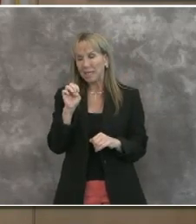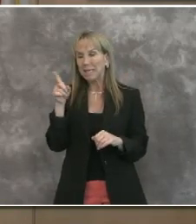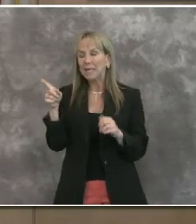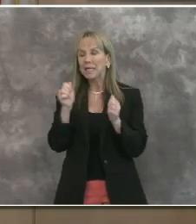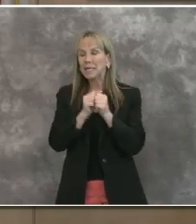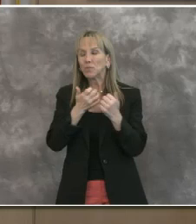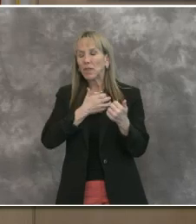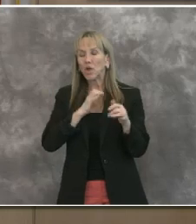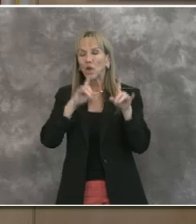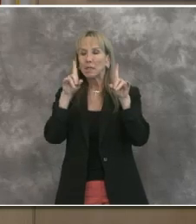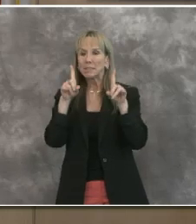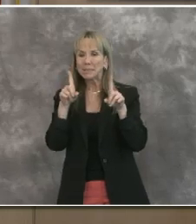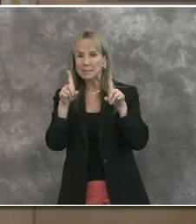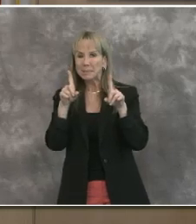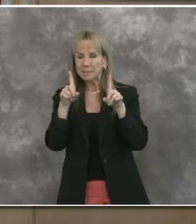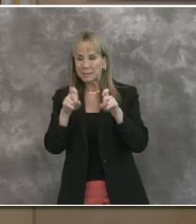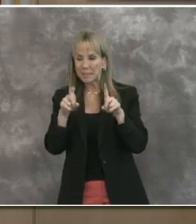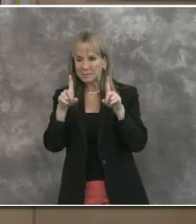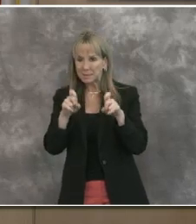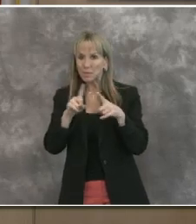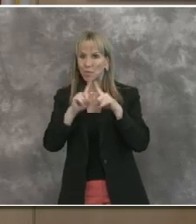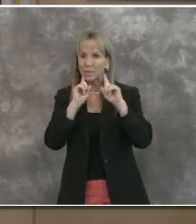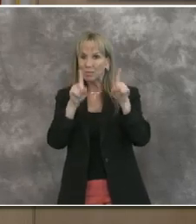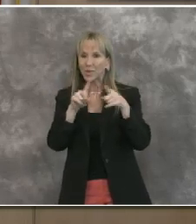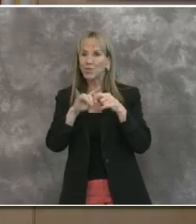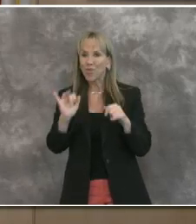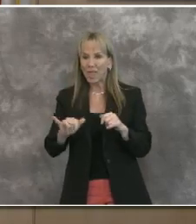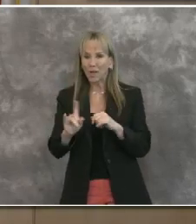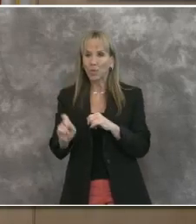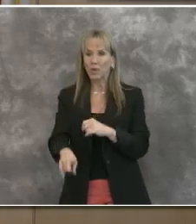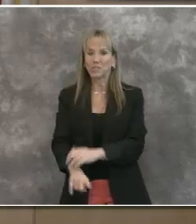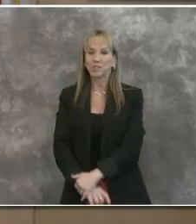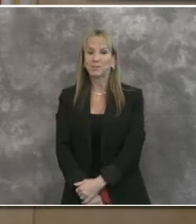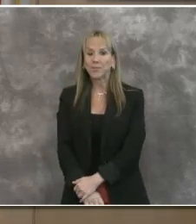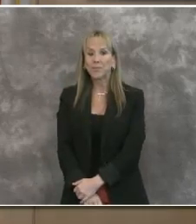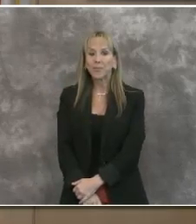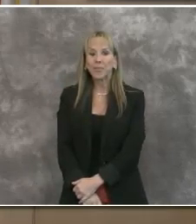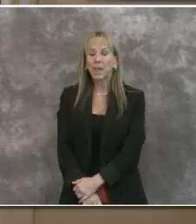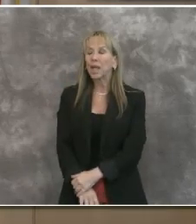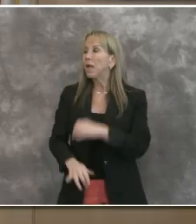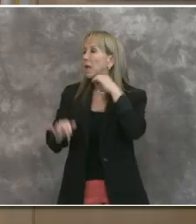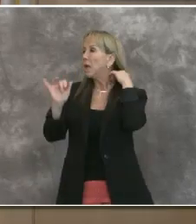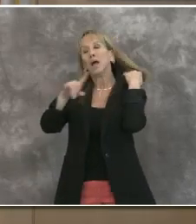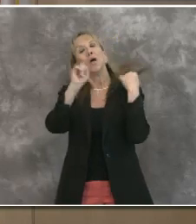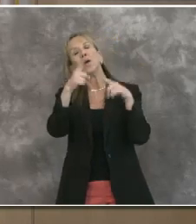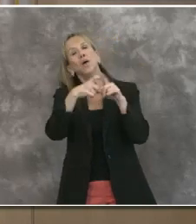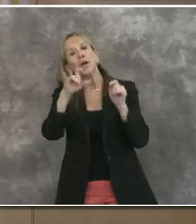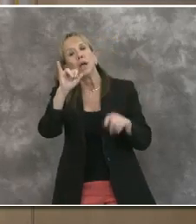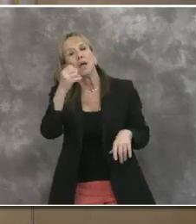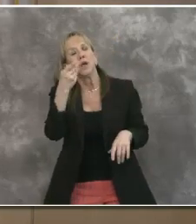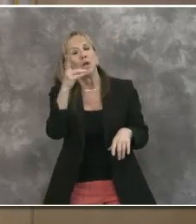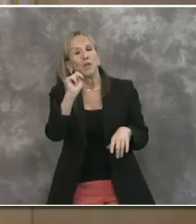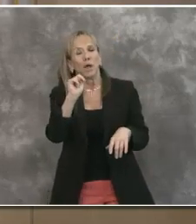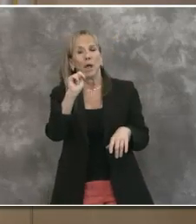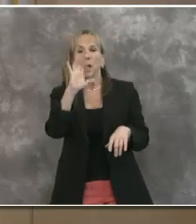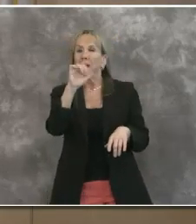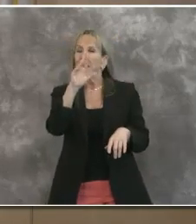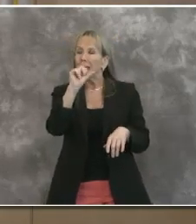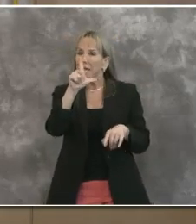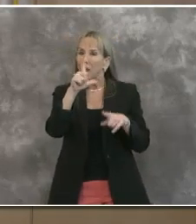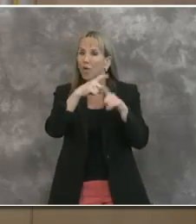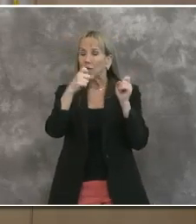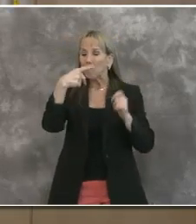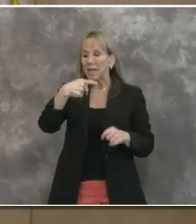our testing czar, to respond to that question. Yes, this question is from John Carroll from KPBS. This morning,